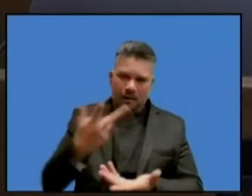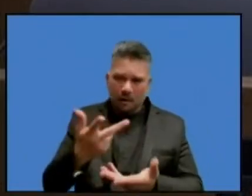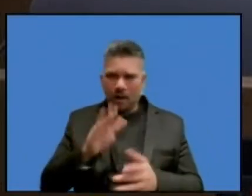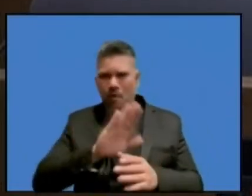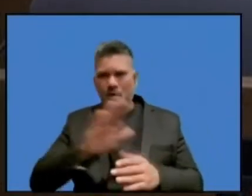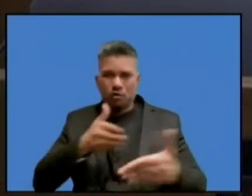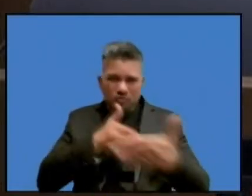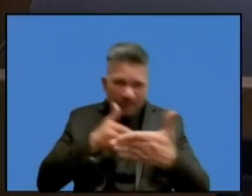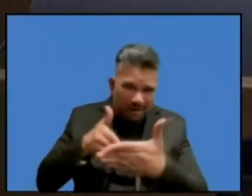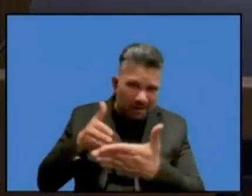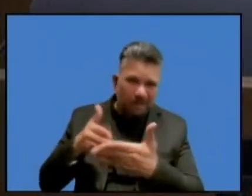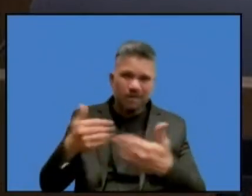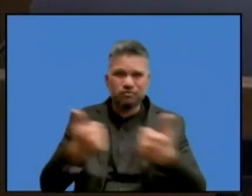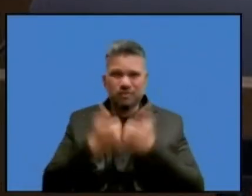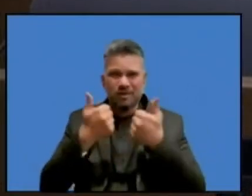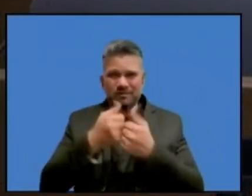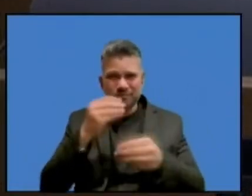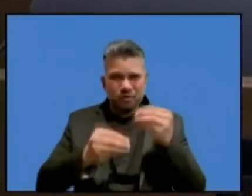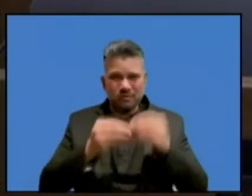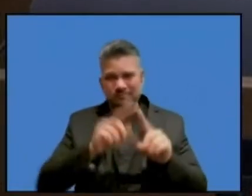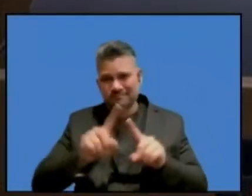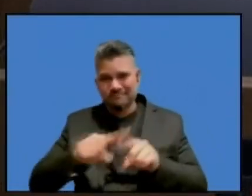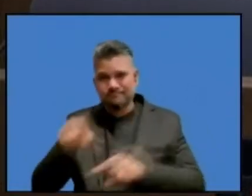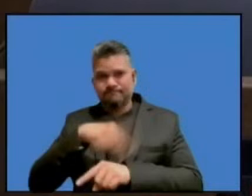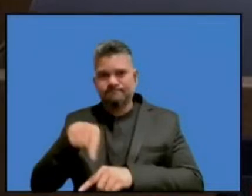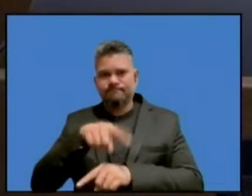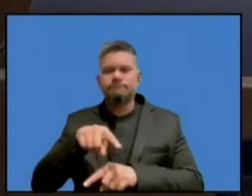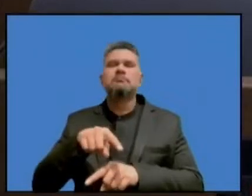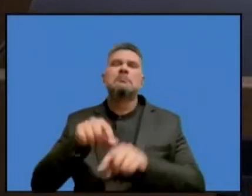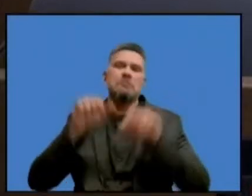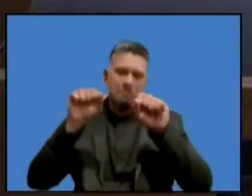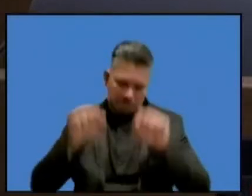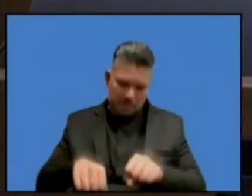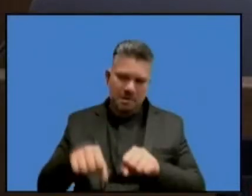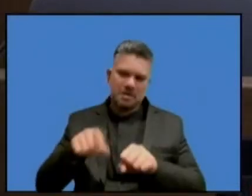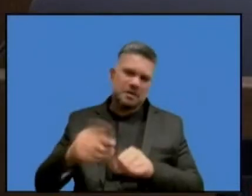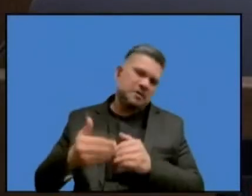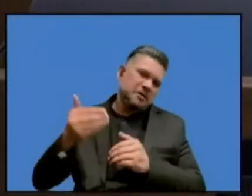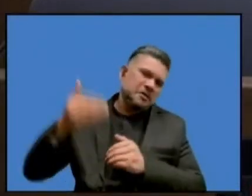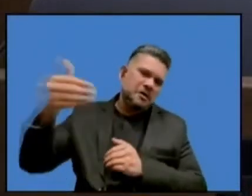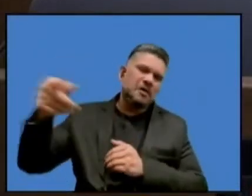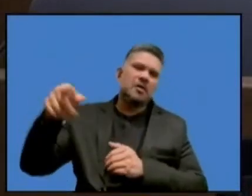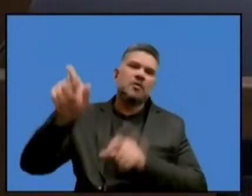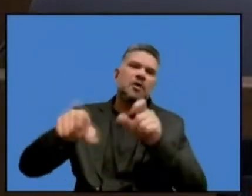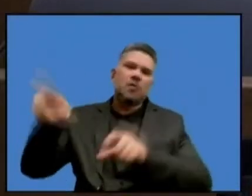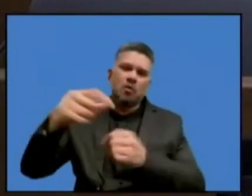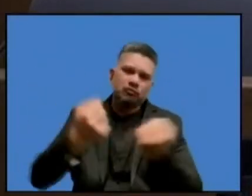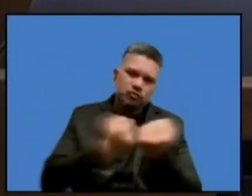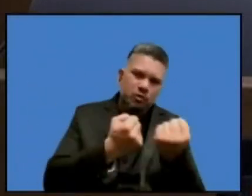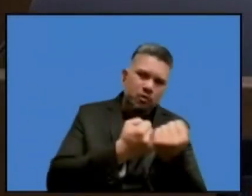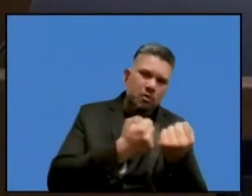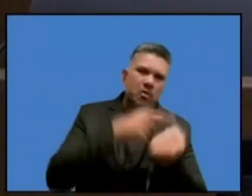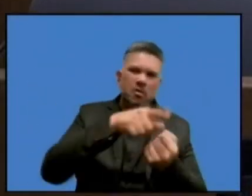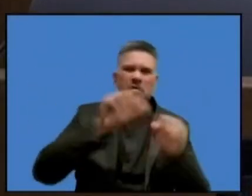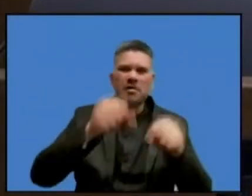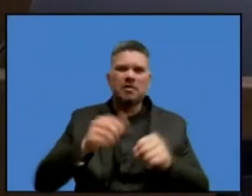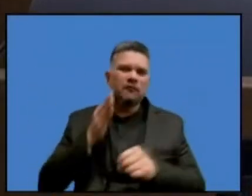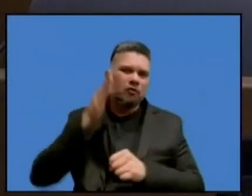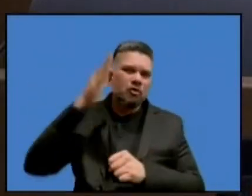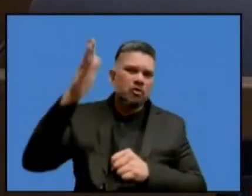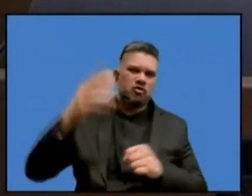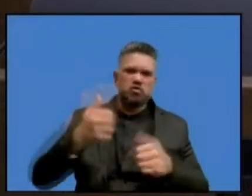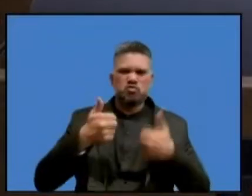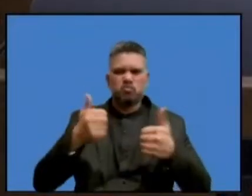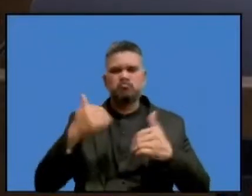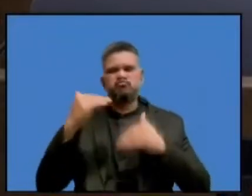the recommendations shared today, we can unlock opportunities for young people to thrive, contribute, and build a better future for us to inherit. Thank you.